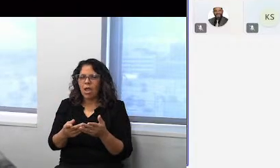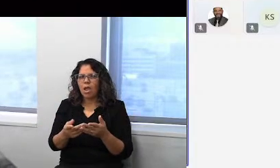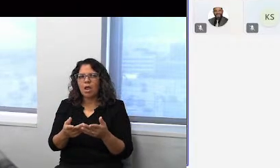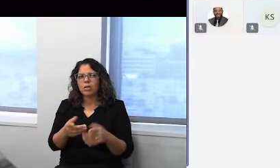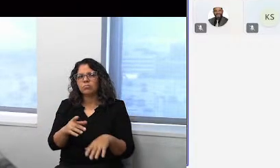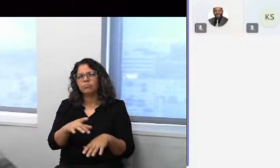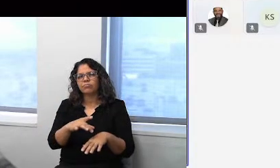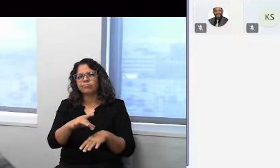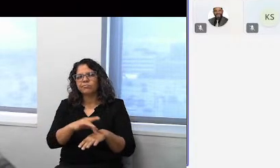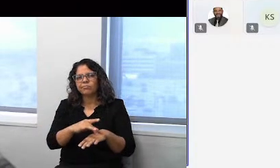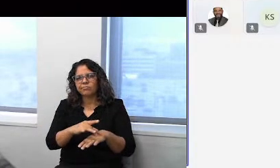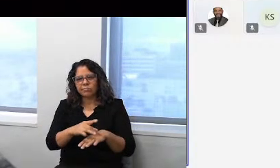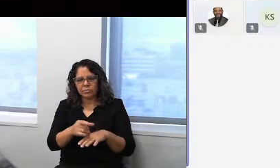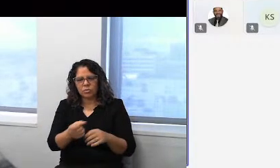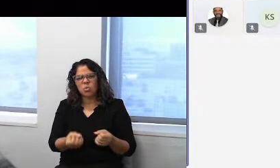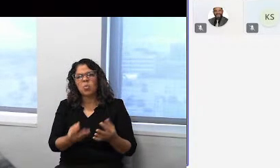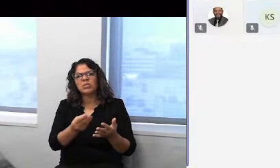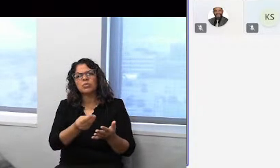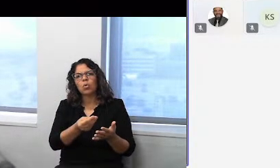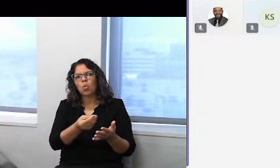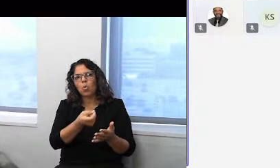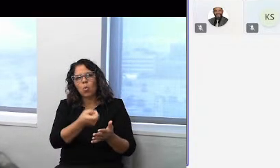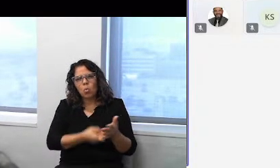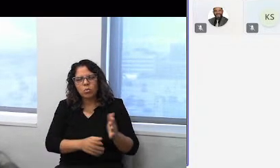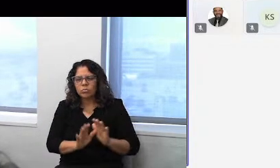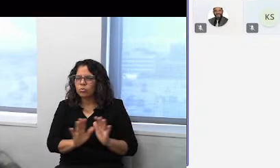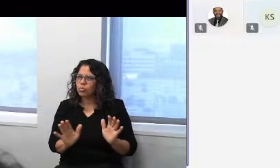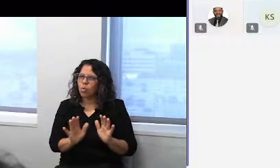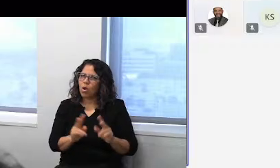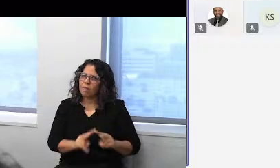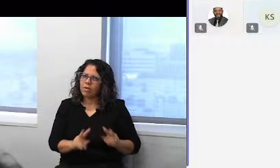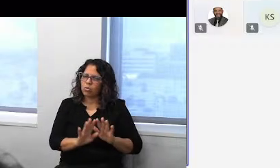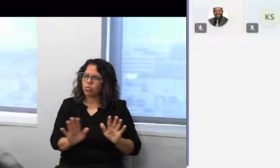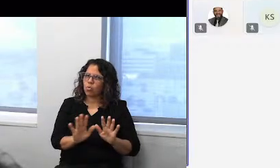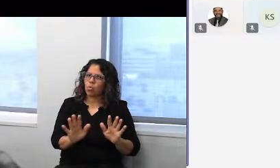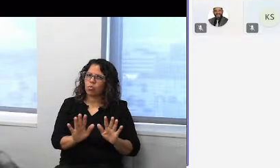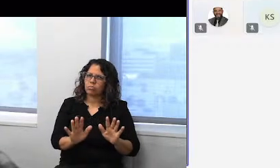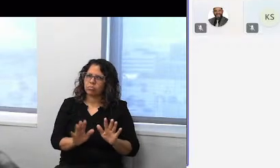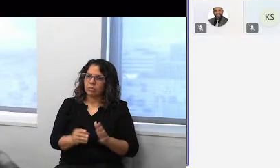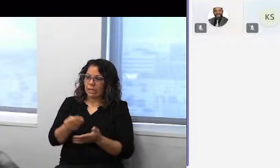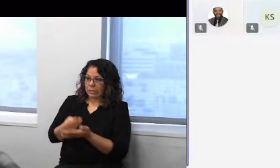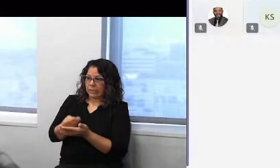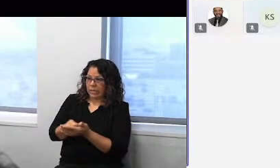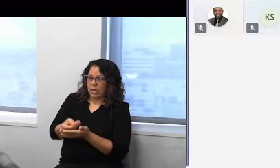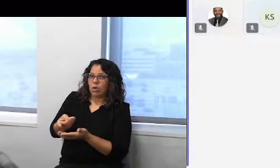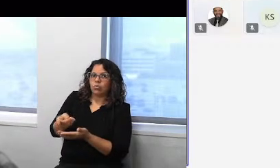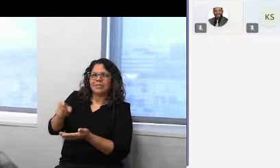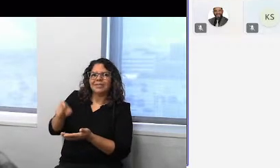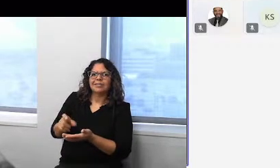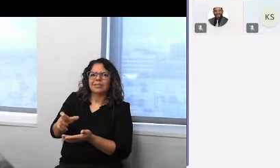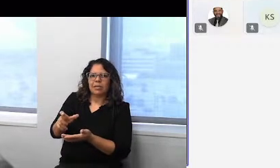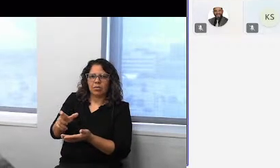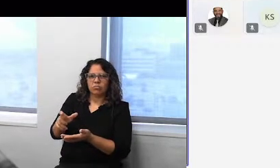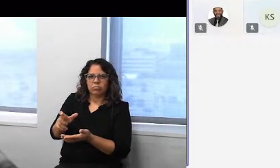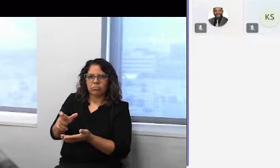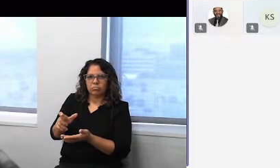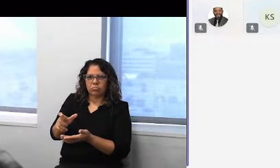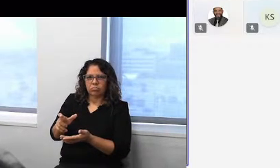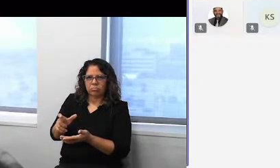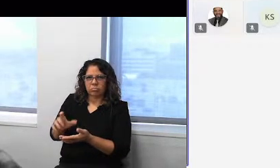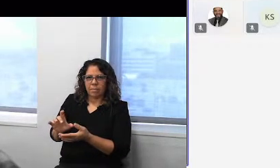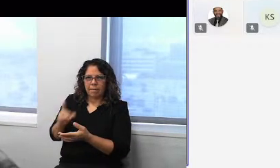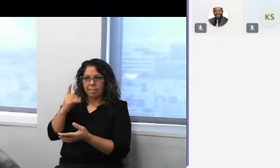doing the improvements, or otherwise you can't connect people. So the line item that you included in